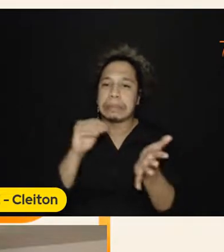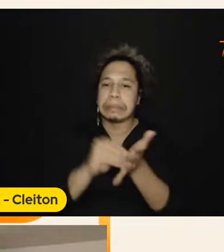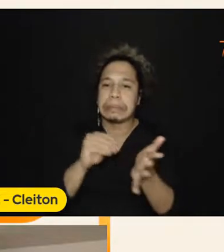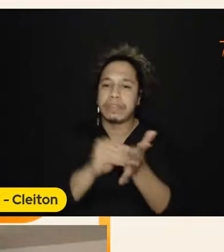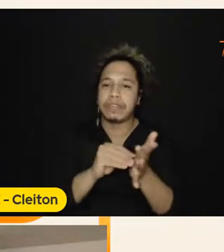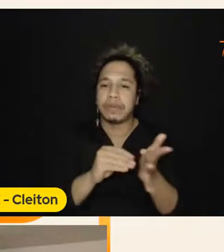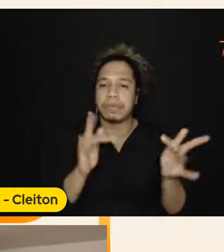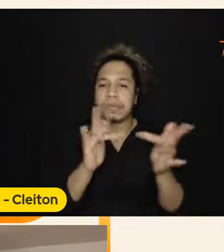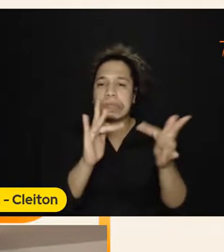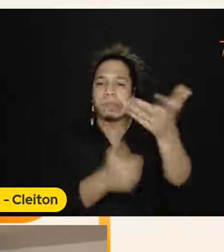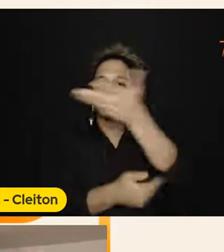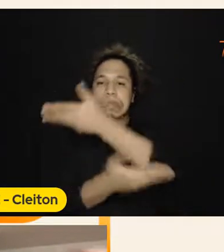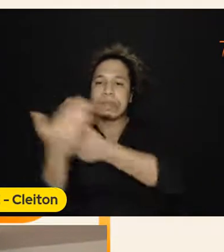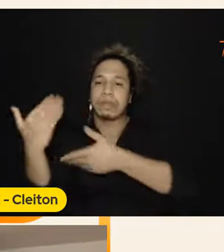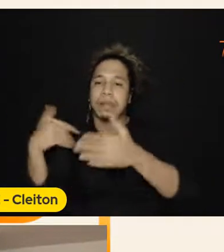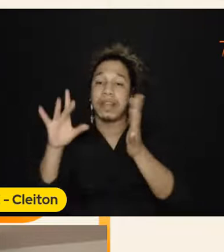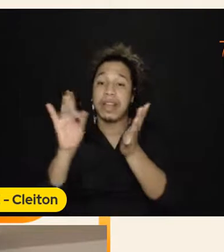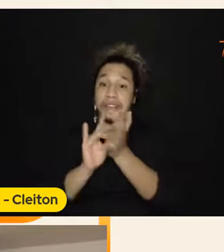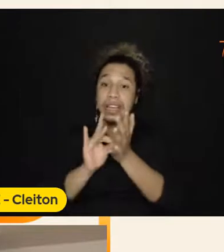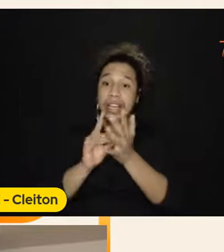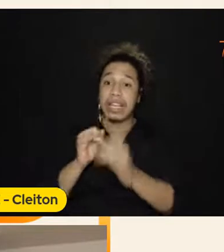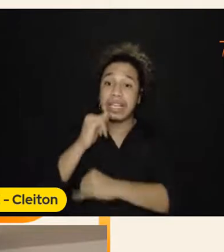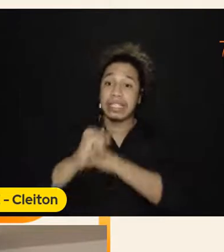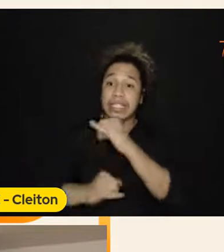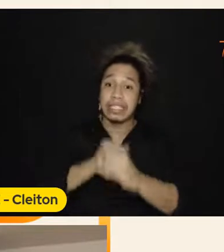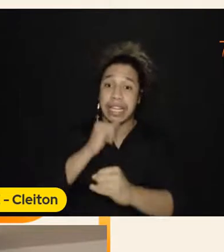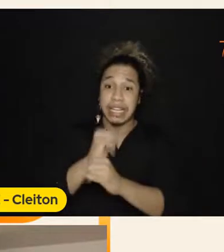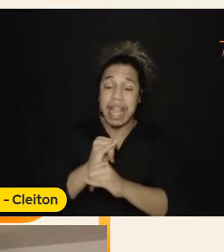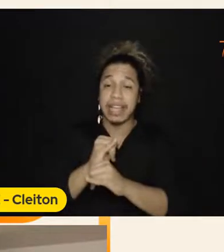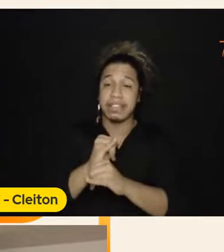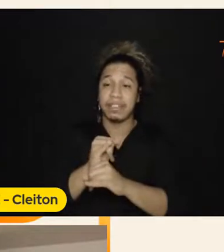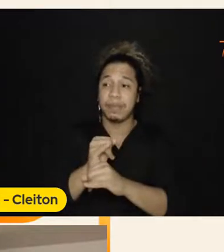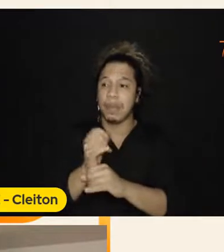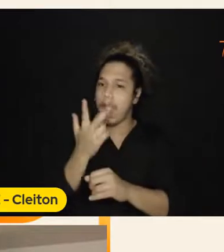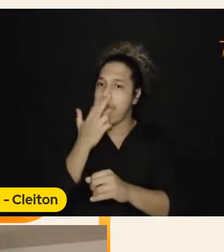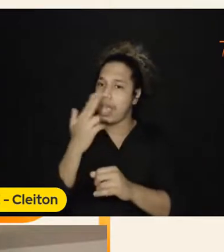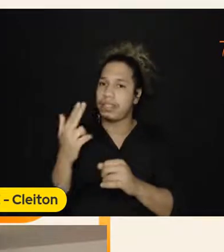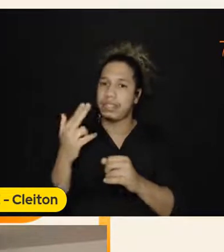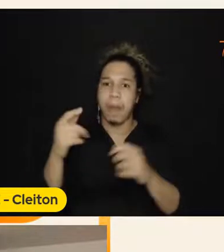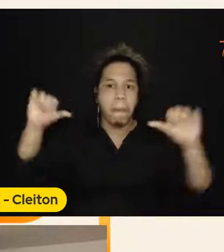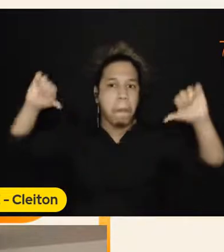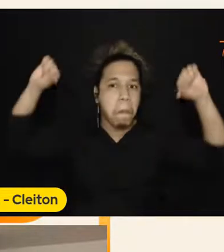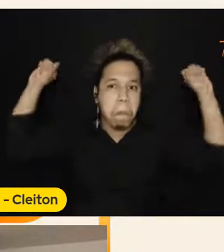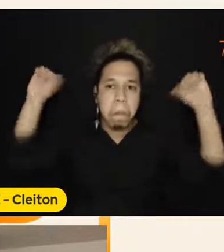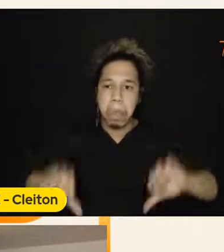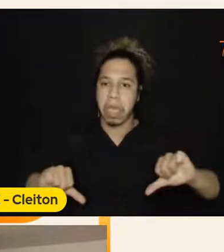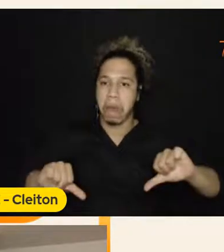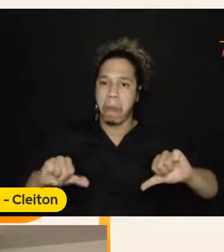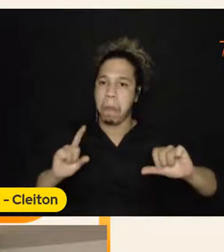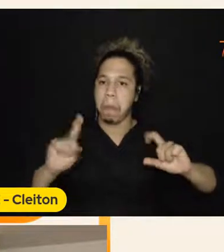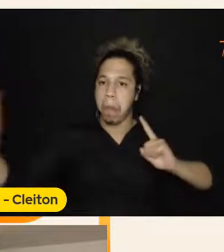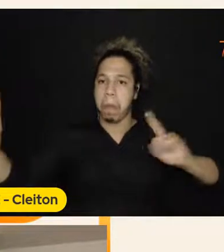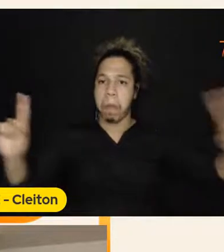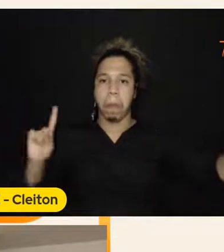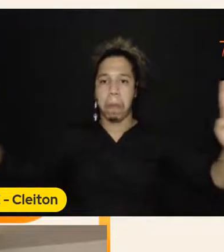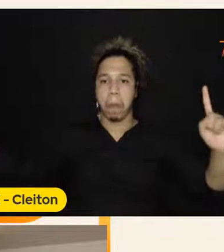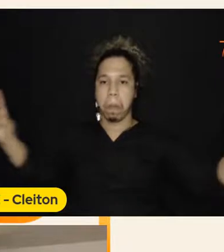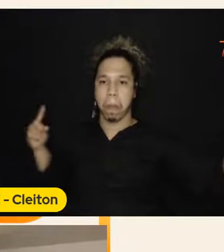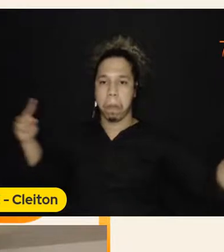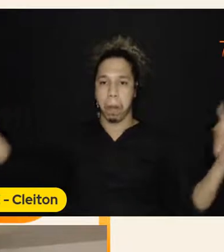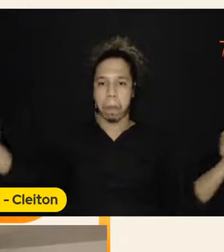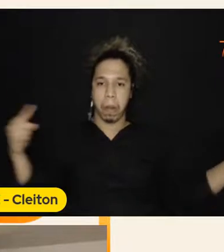actually bring us apart and not closer together as the idea was back then? And so this is something that I've